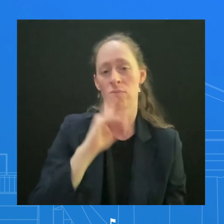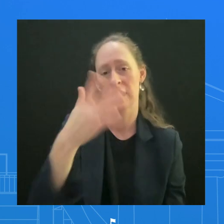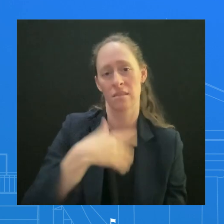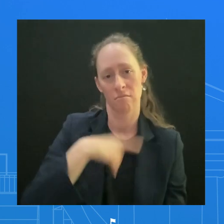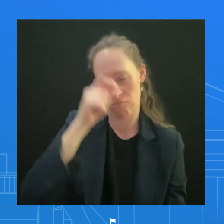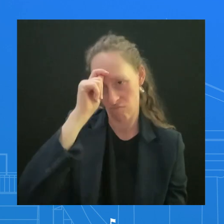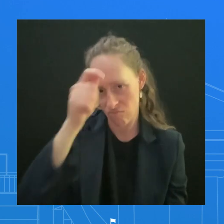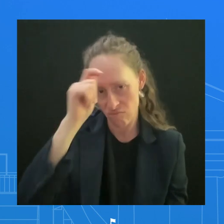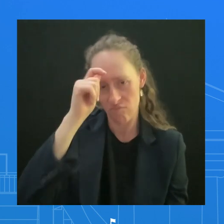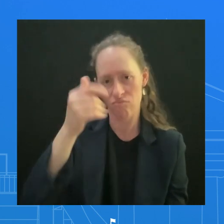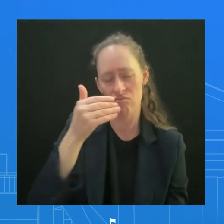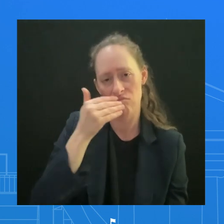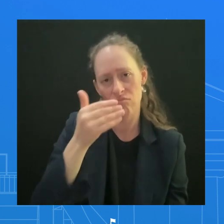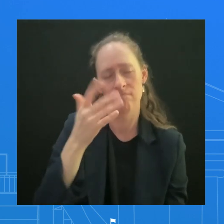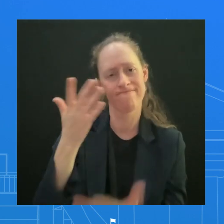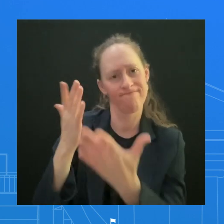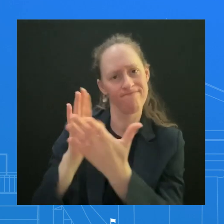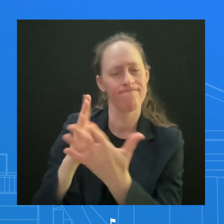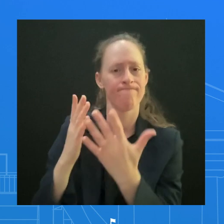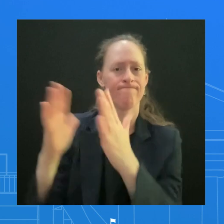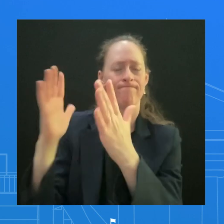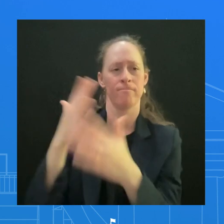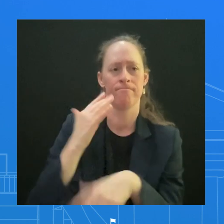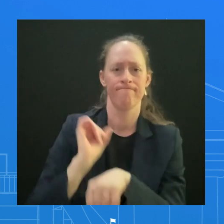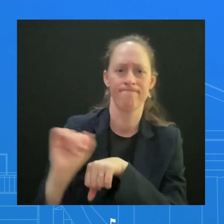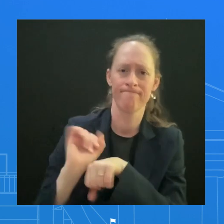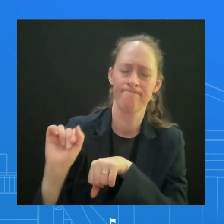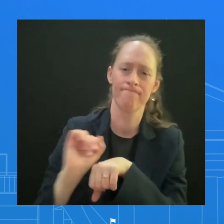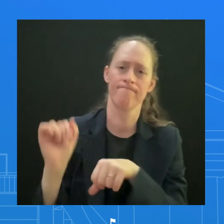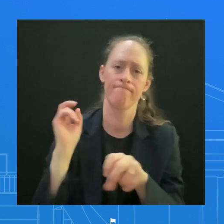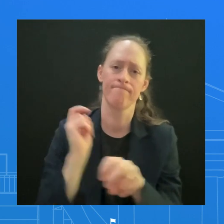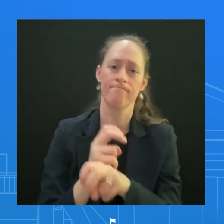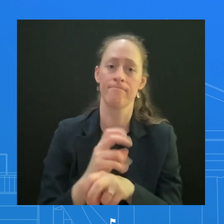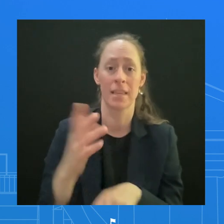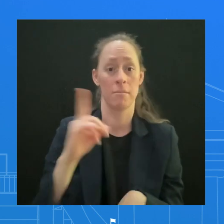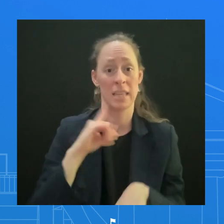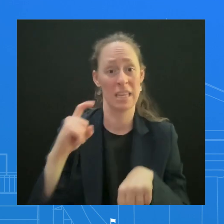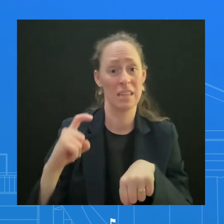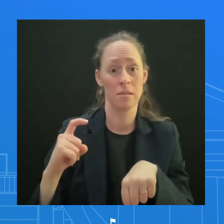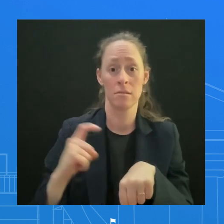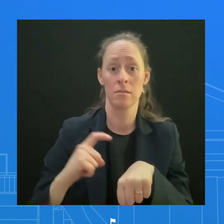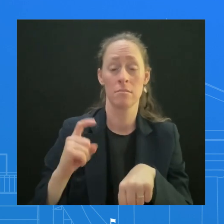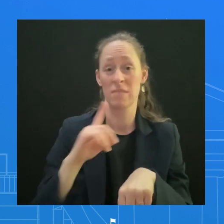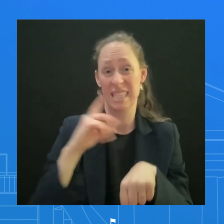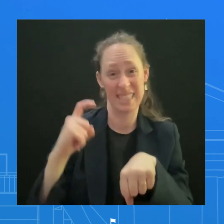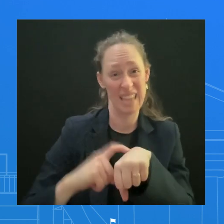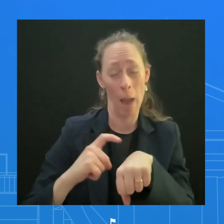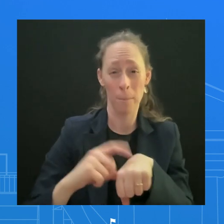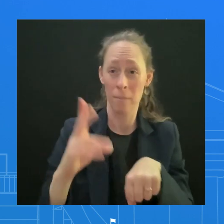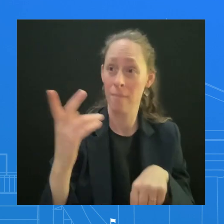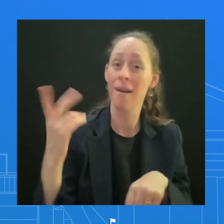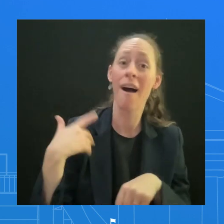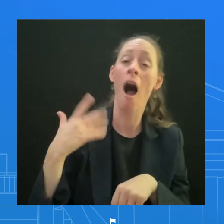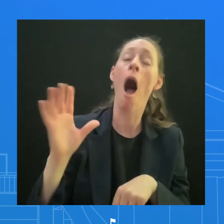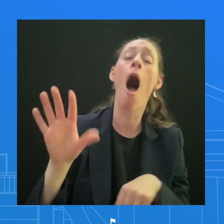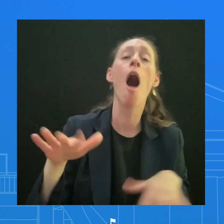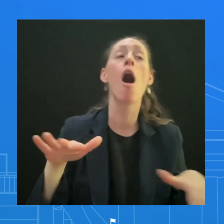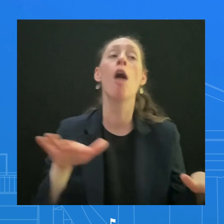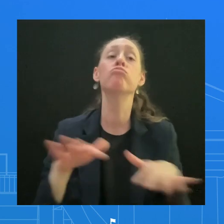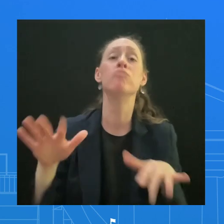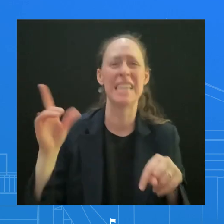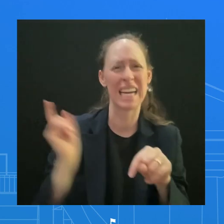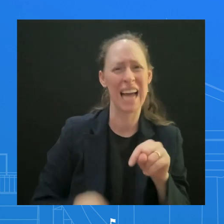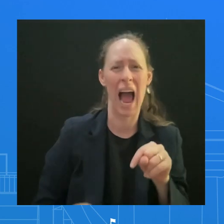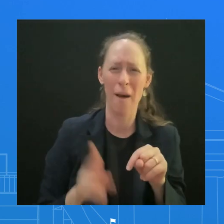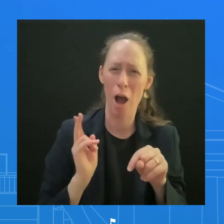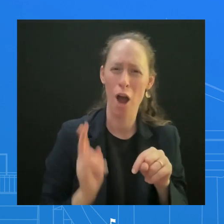as quickly as possible, knowing that time was not going to be anybody's friend. John, when the president said yesterday he expects to meet with